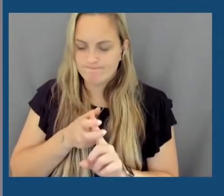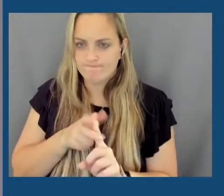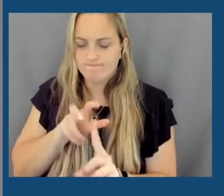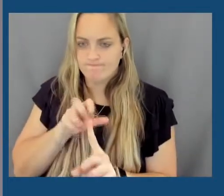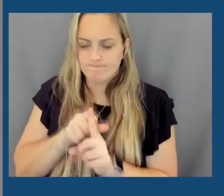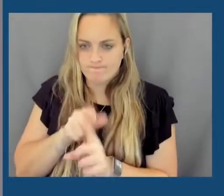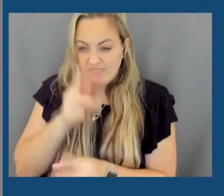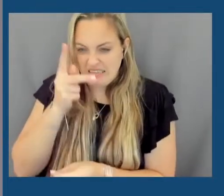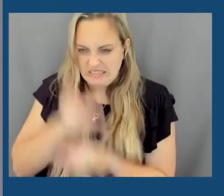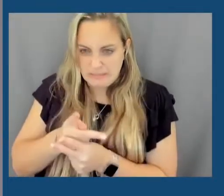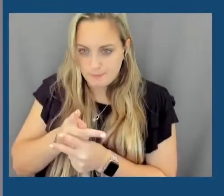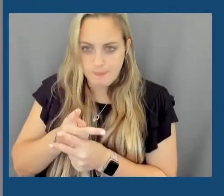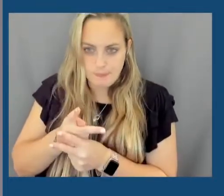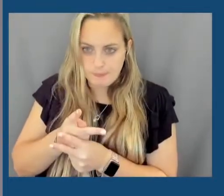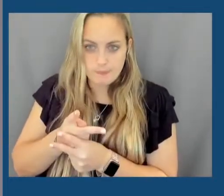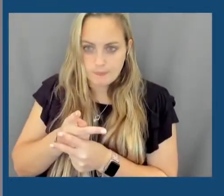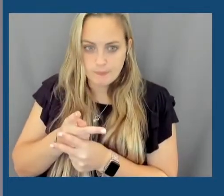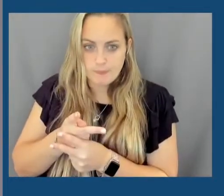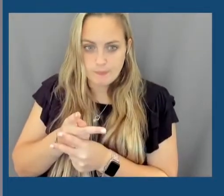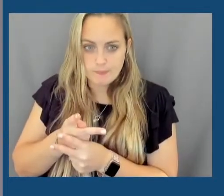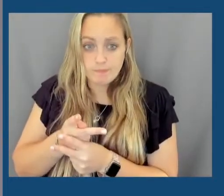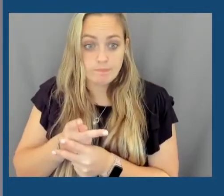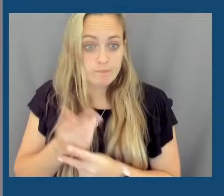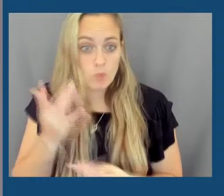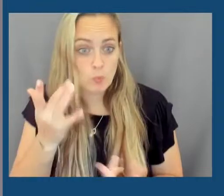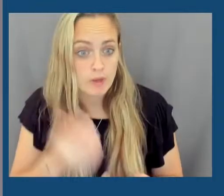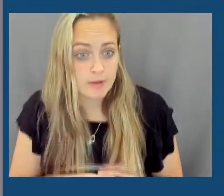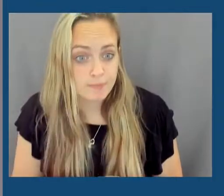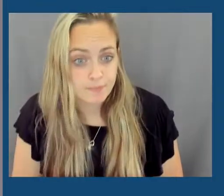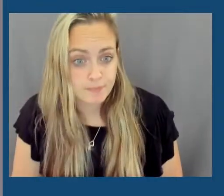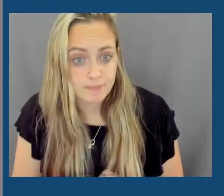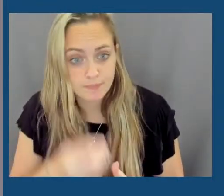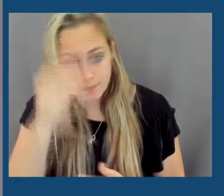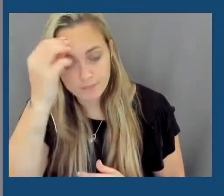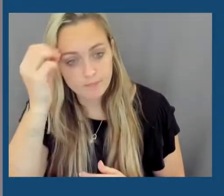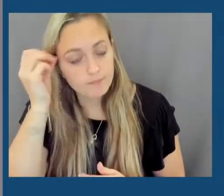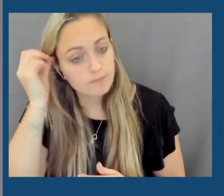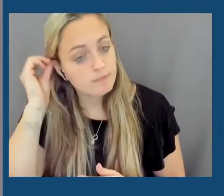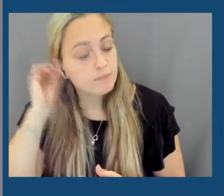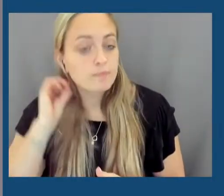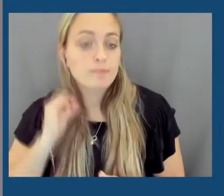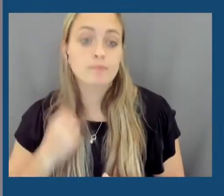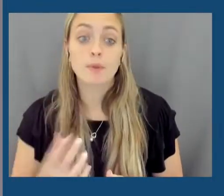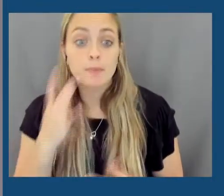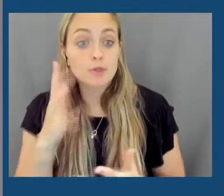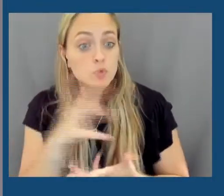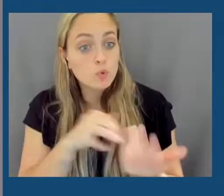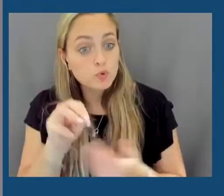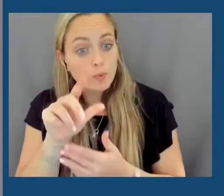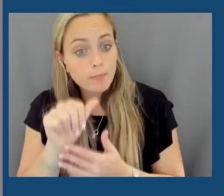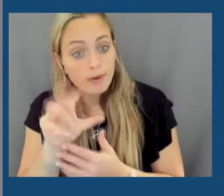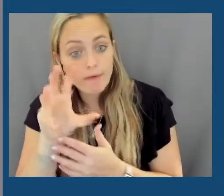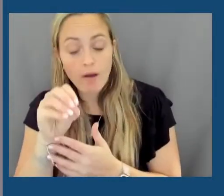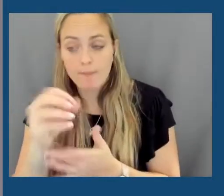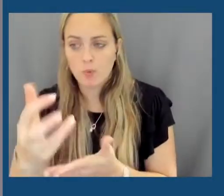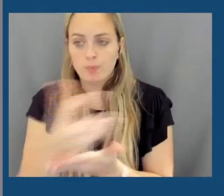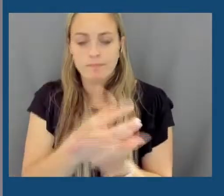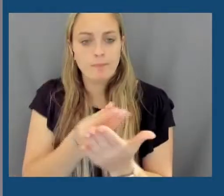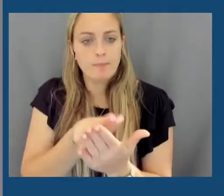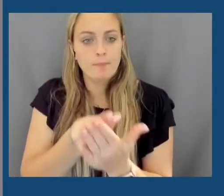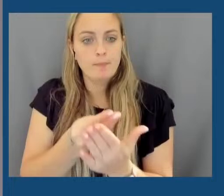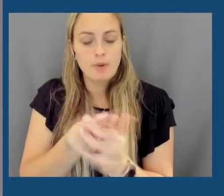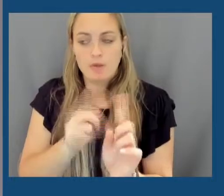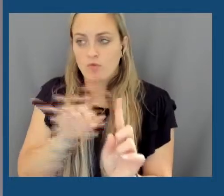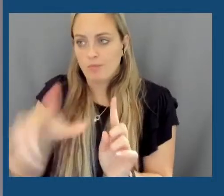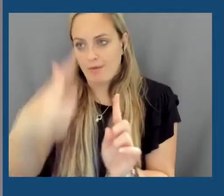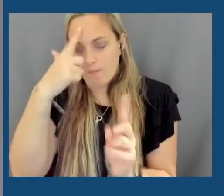long as possible. Why? Because social media companies were monetizing our kids' mental